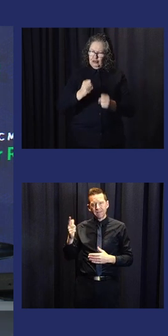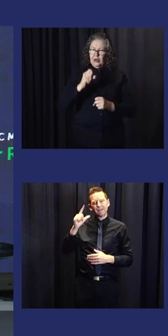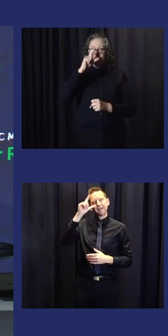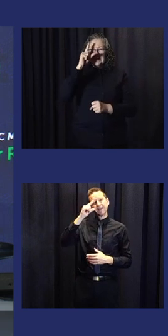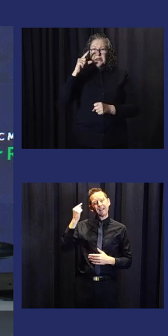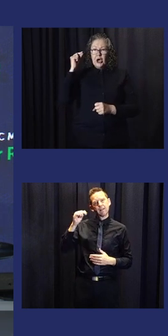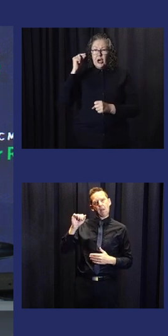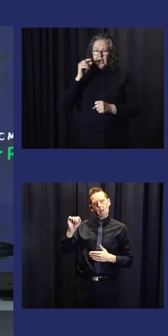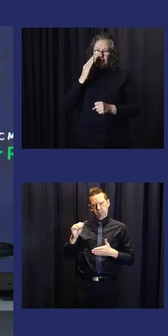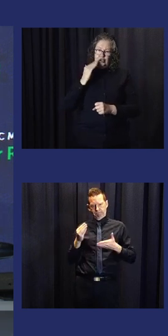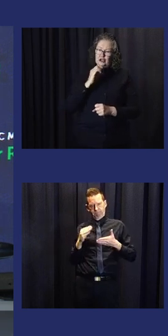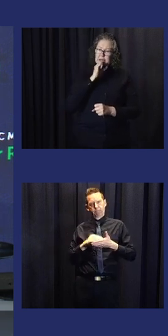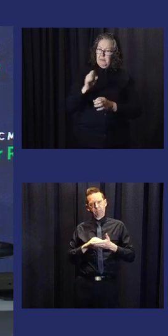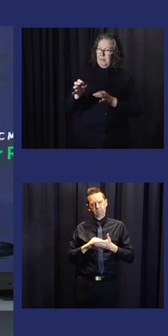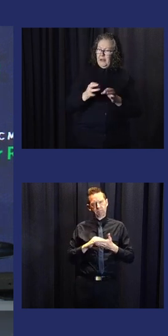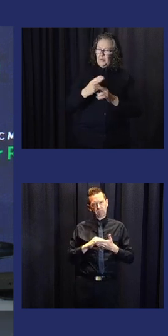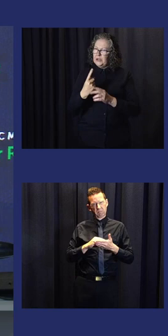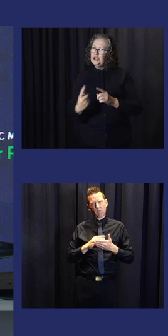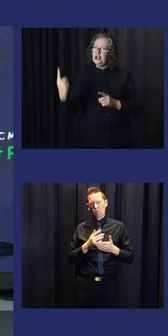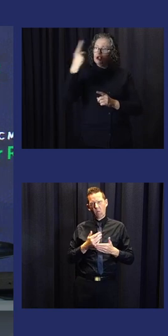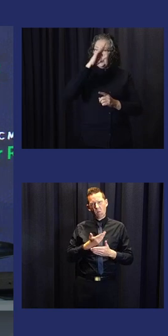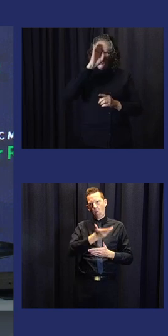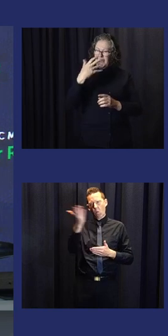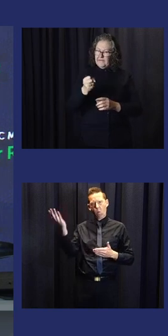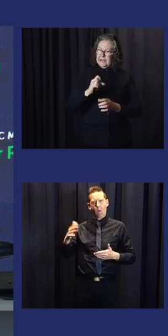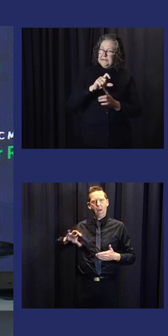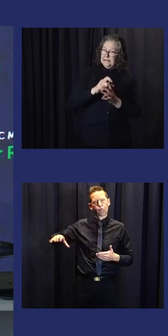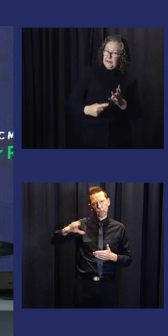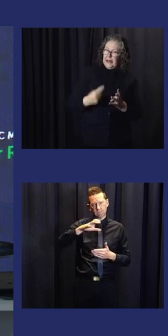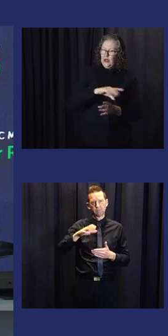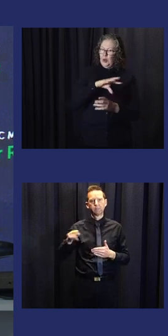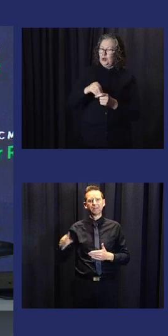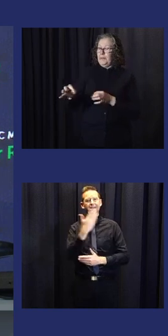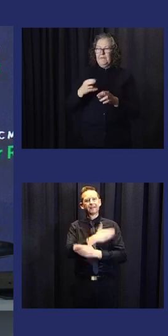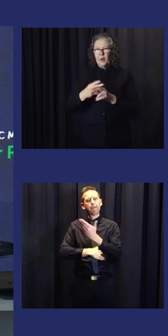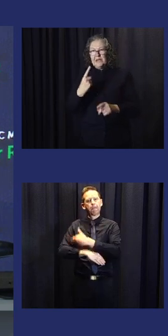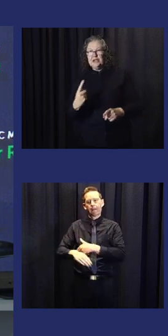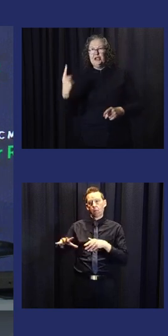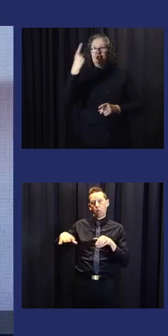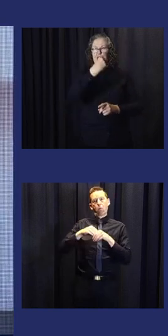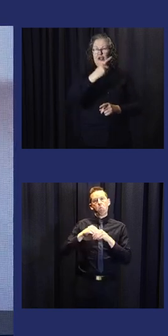every country and have a disabilities and inclusion plan for every country. Thank you.